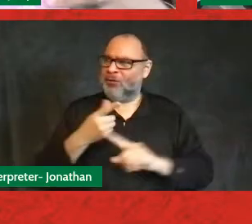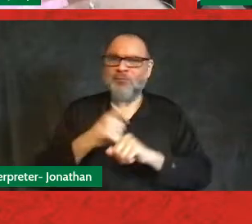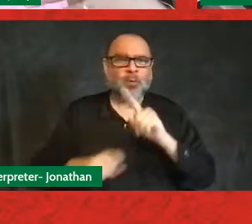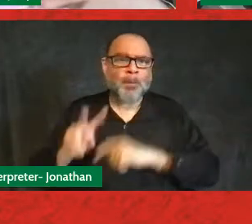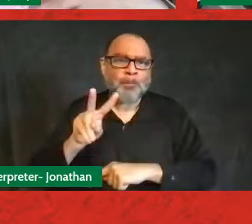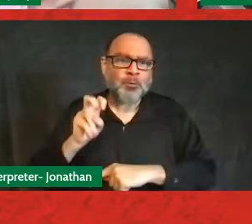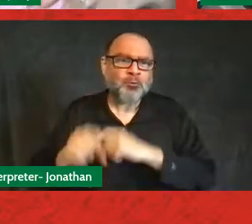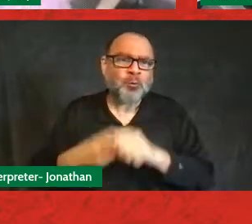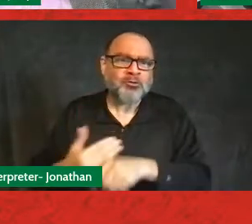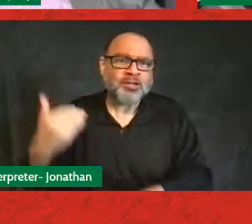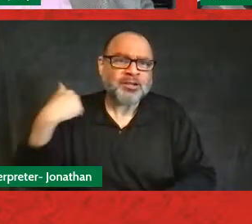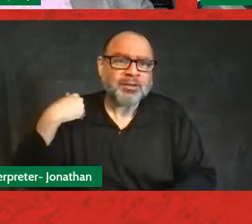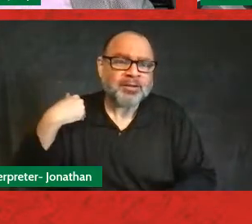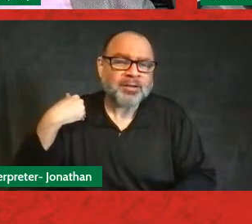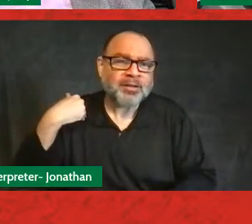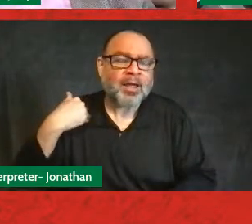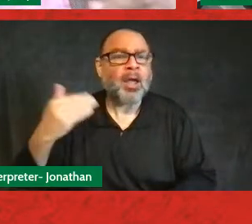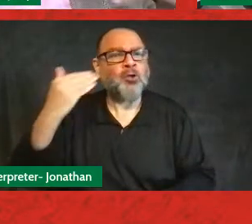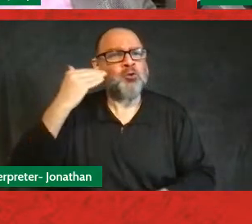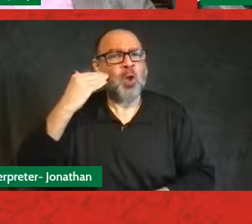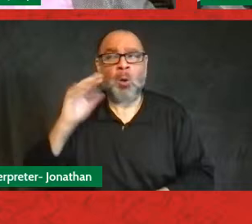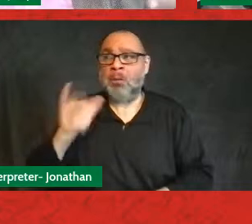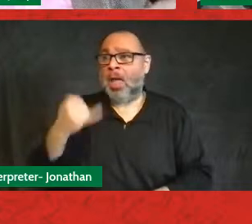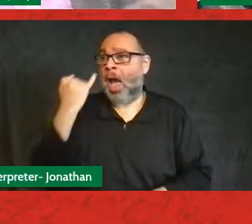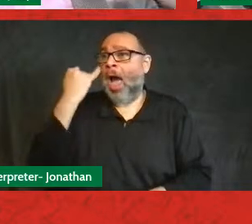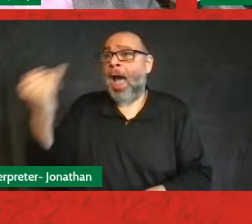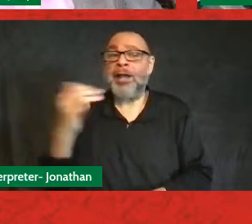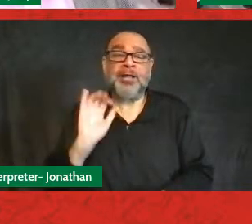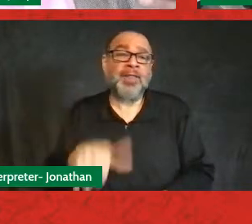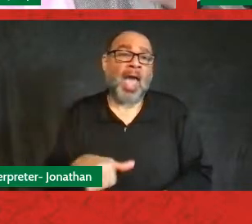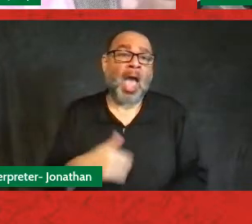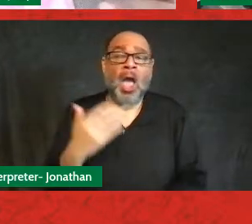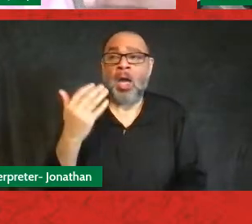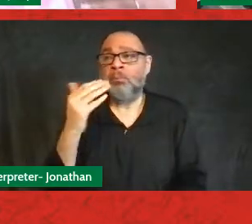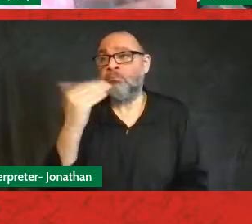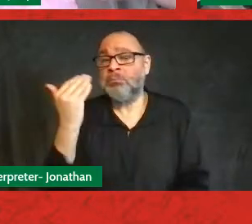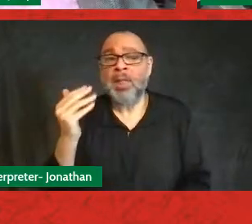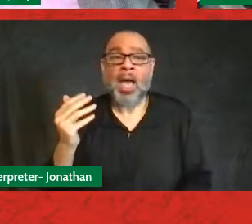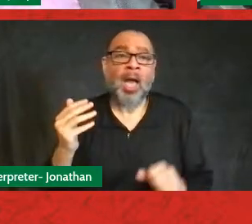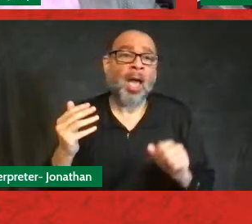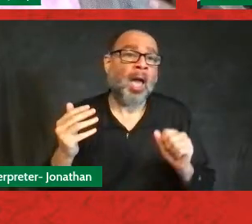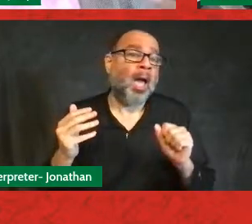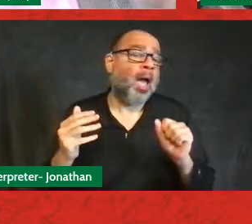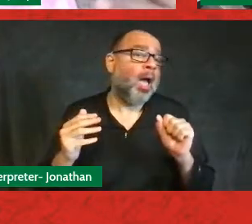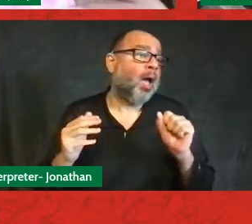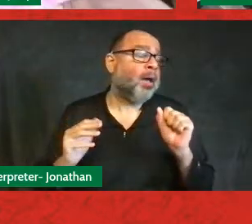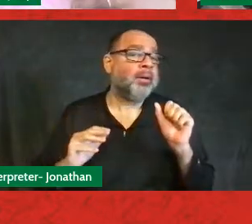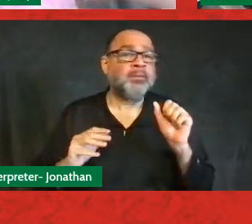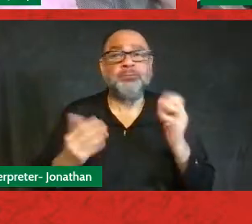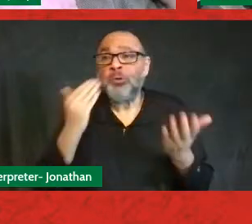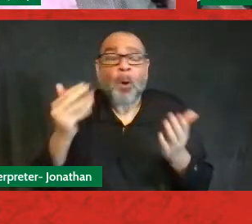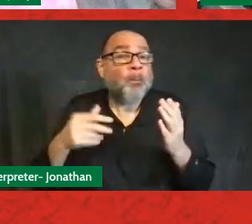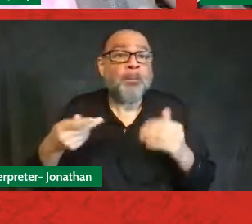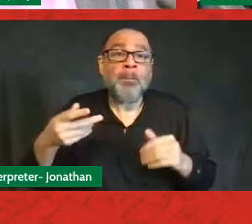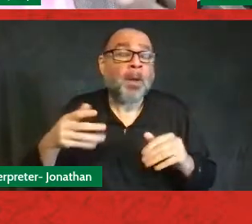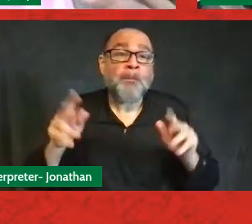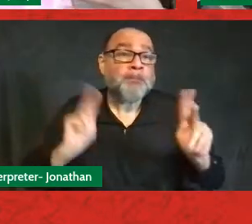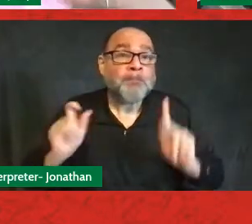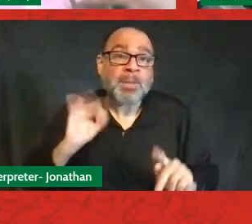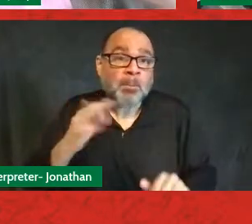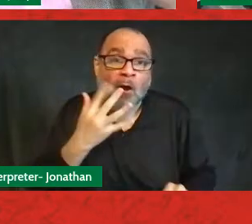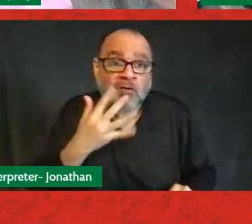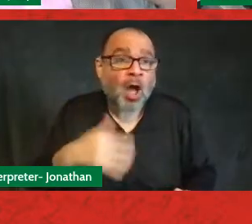that somehow people of color, and not just Black people, but Asians and Arabs and people and